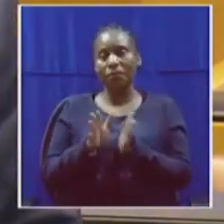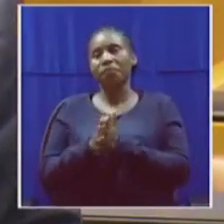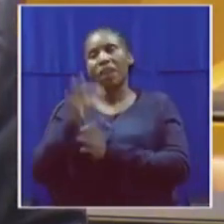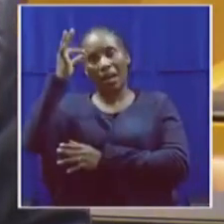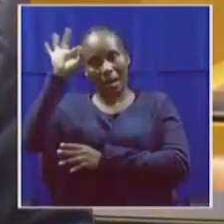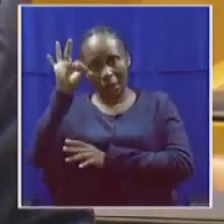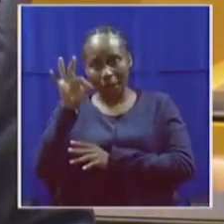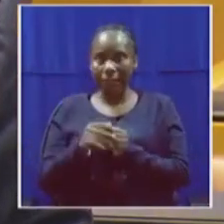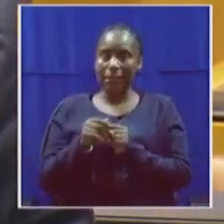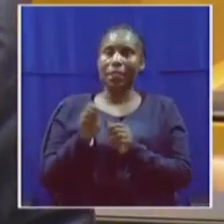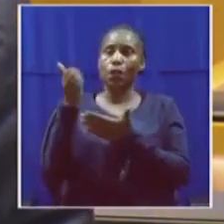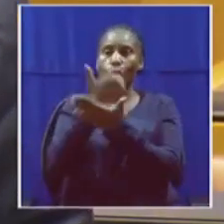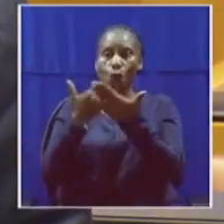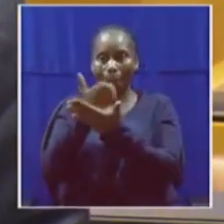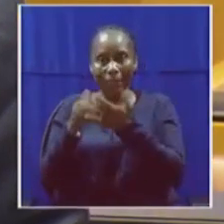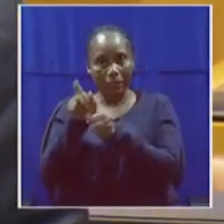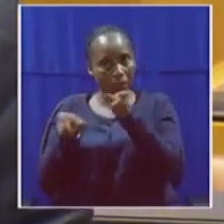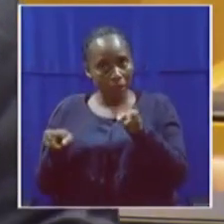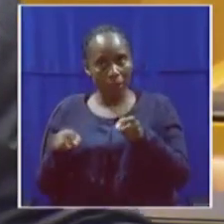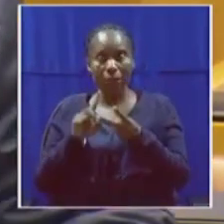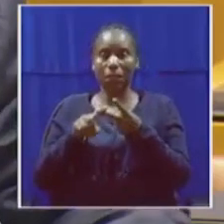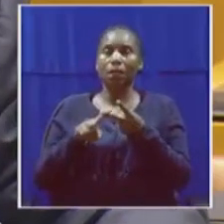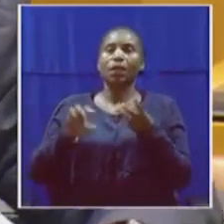Reserve Bank economists,